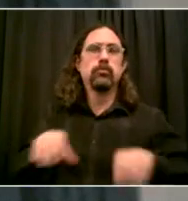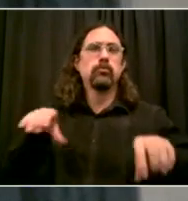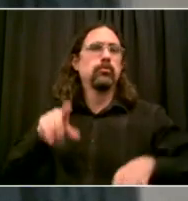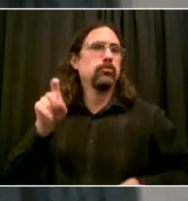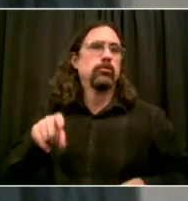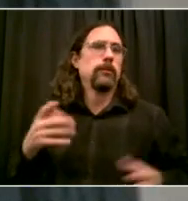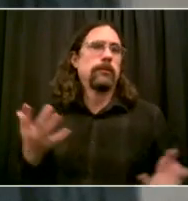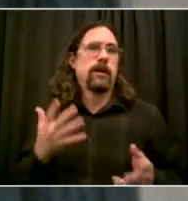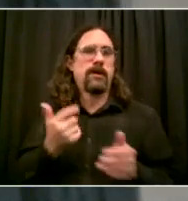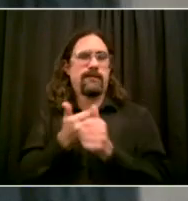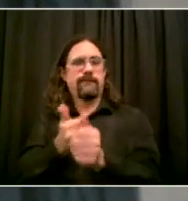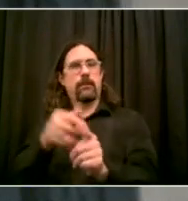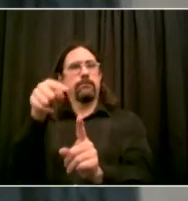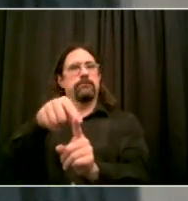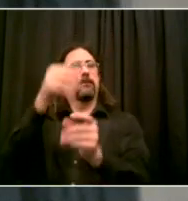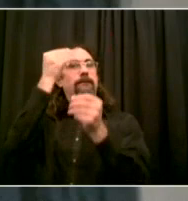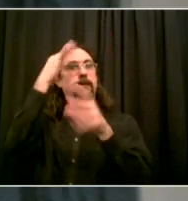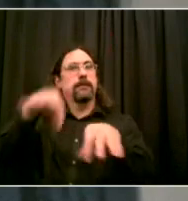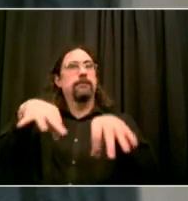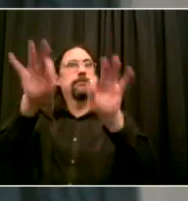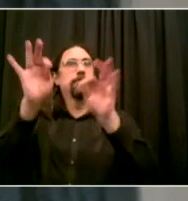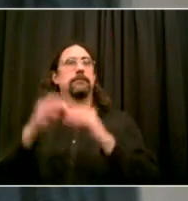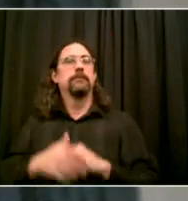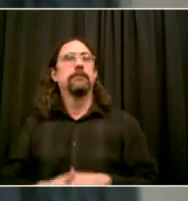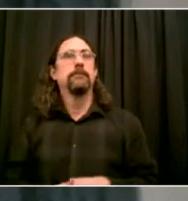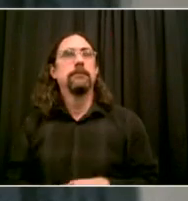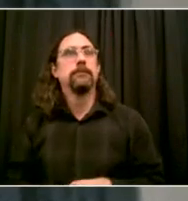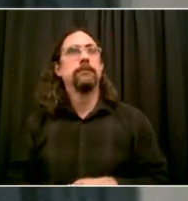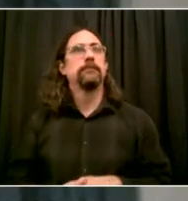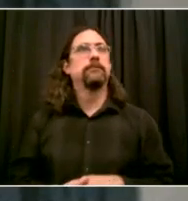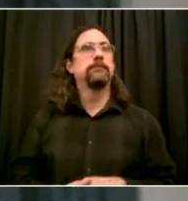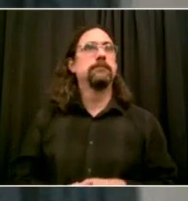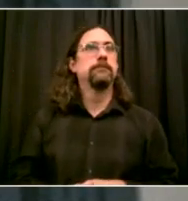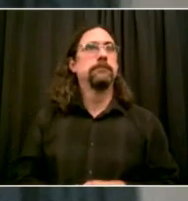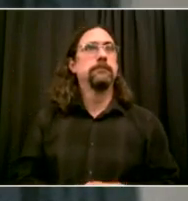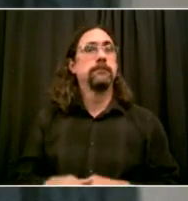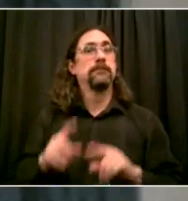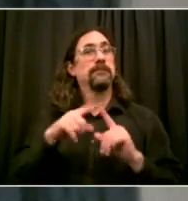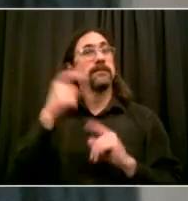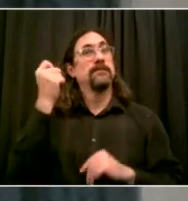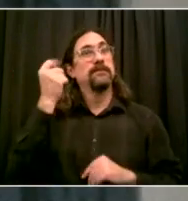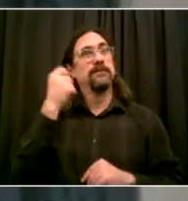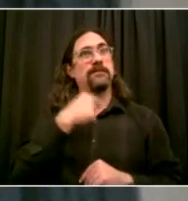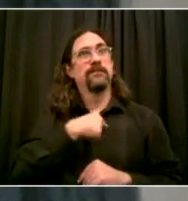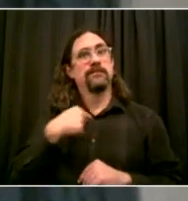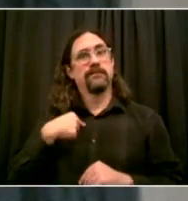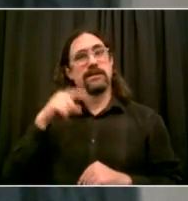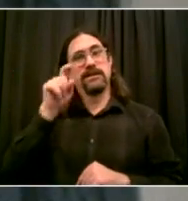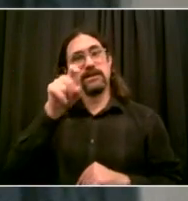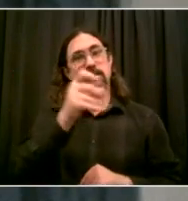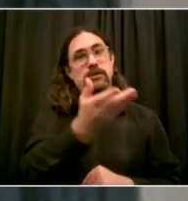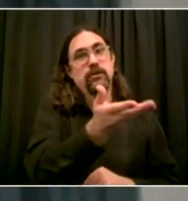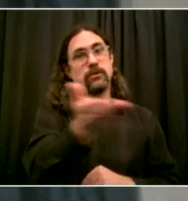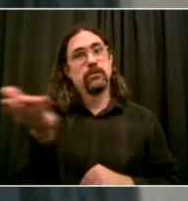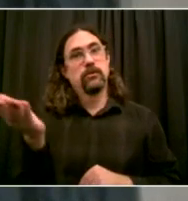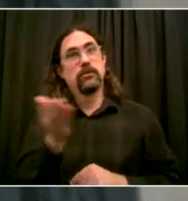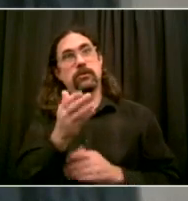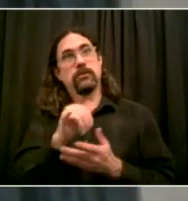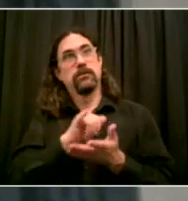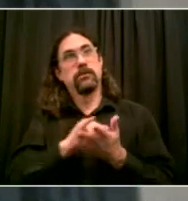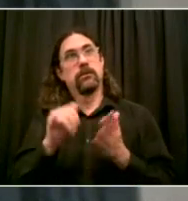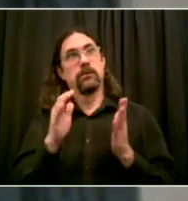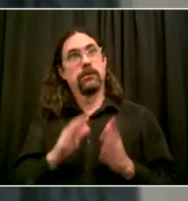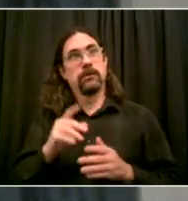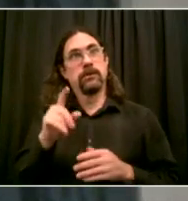as provide resources at a local level to help people do the right thing with respect to interrupting the spread of the